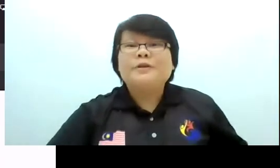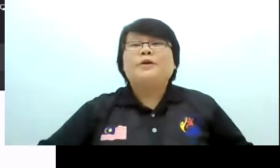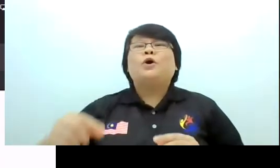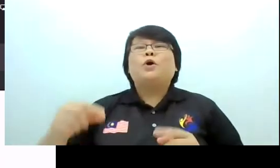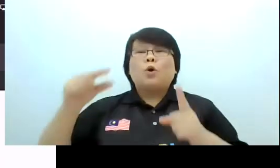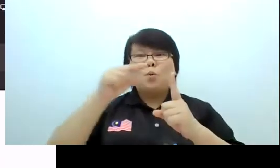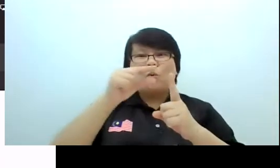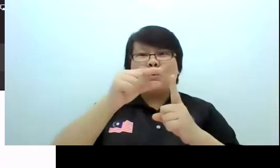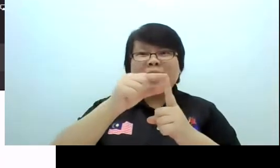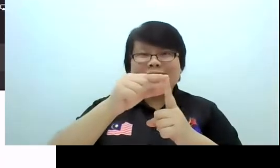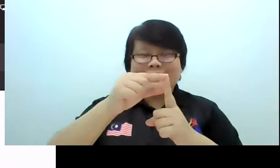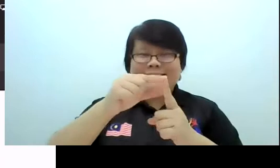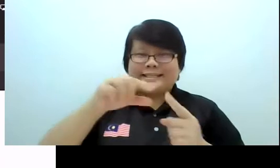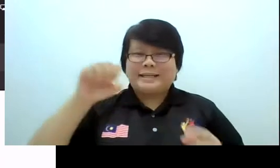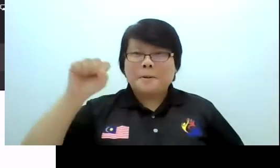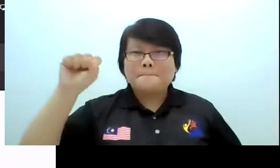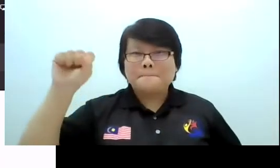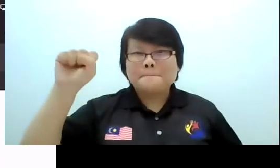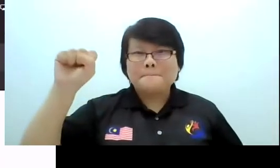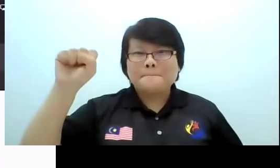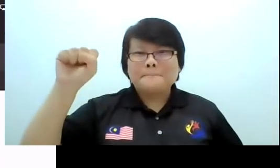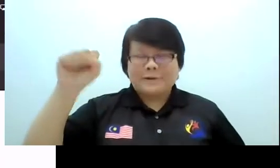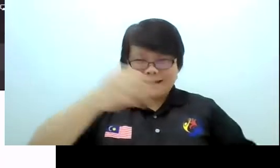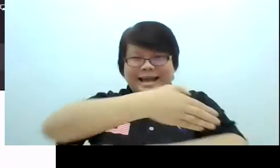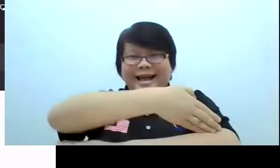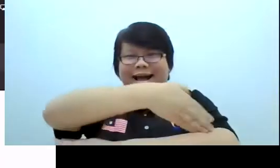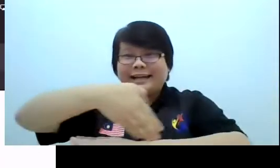underline words.